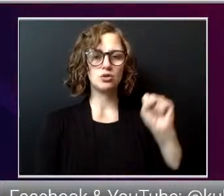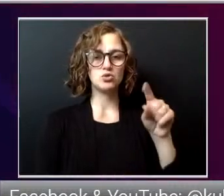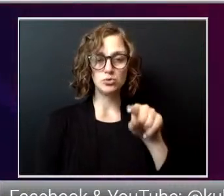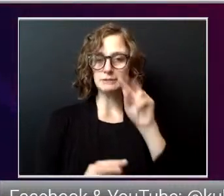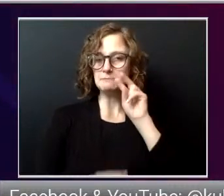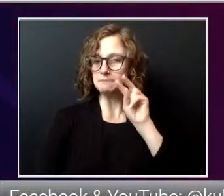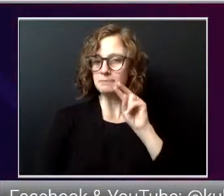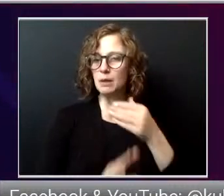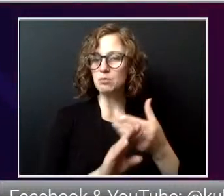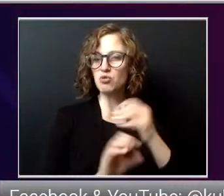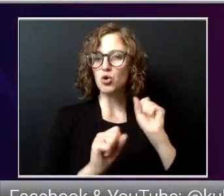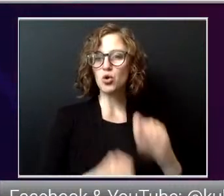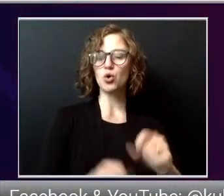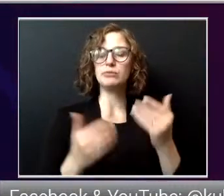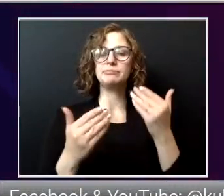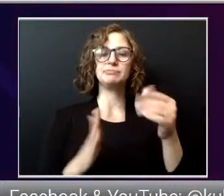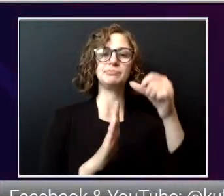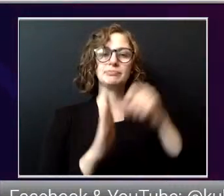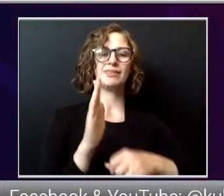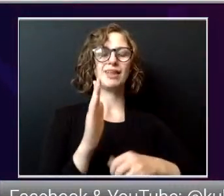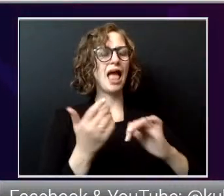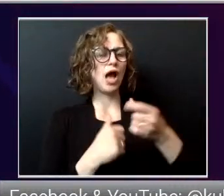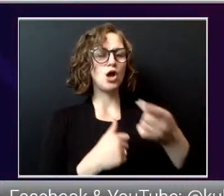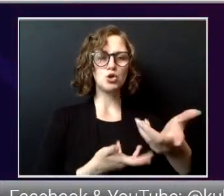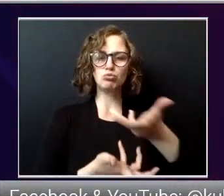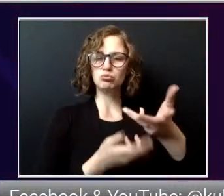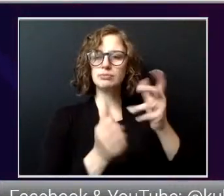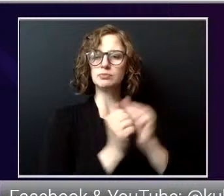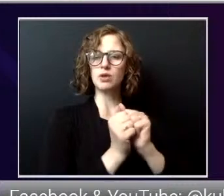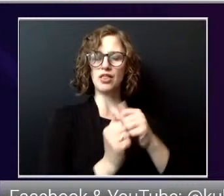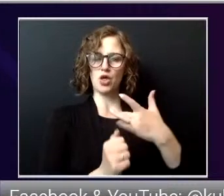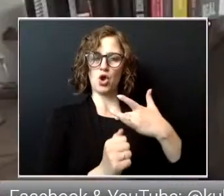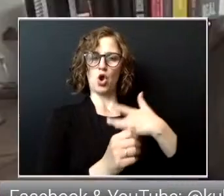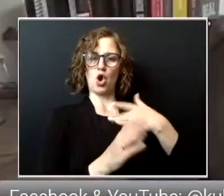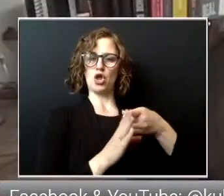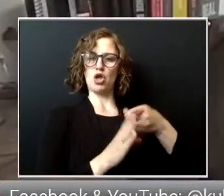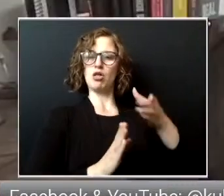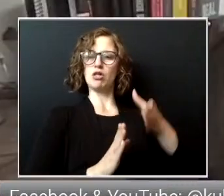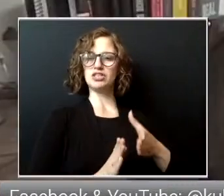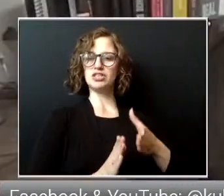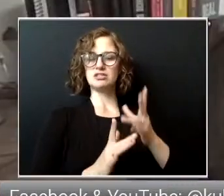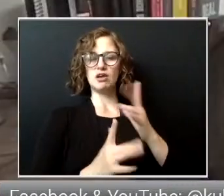surgery? How do you work with the cardiologists on reaching those milestones?